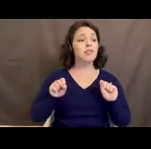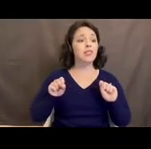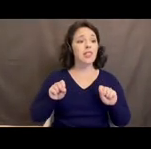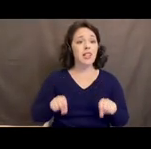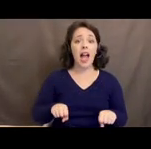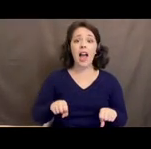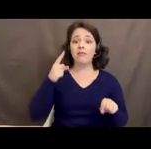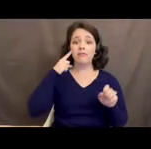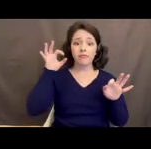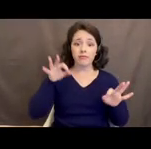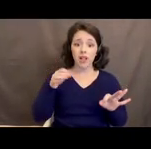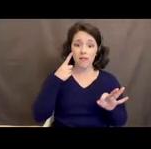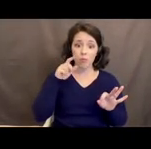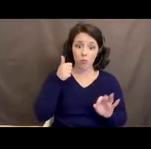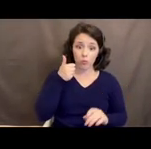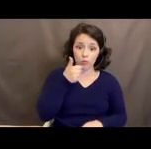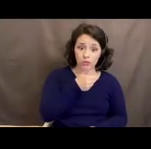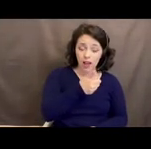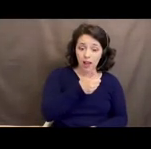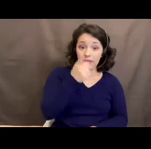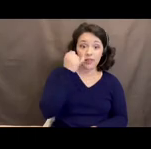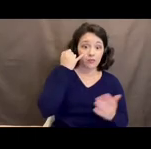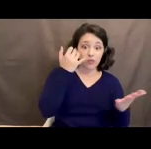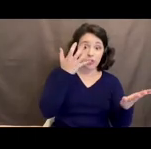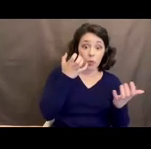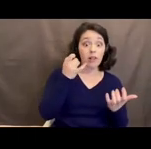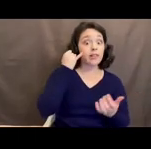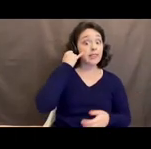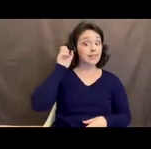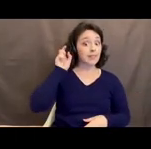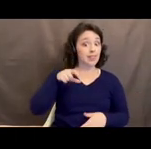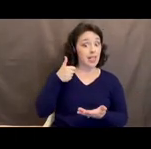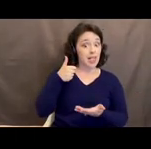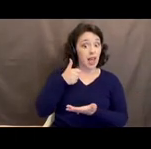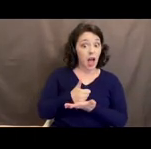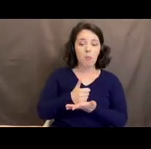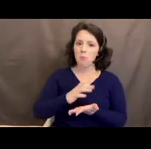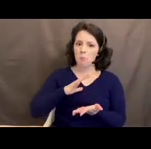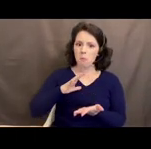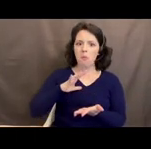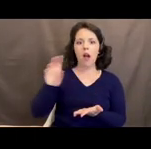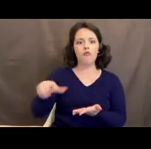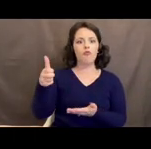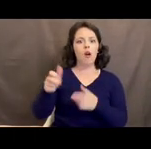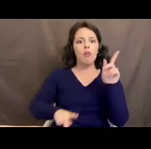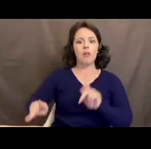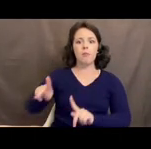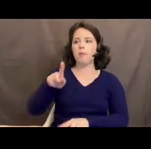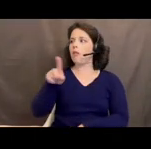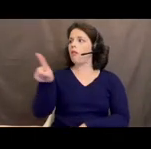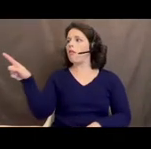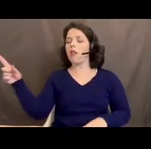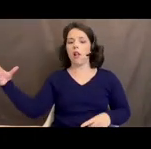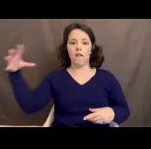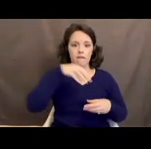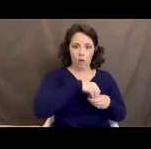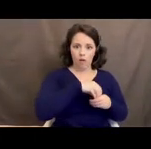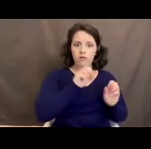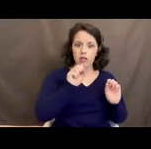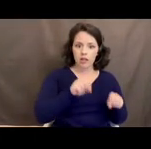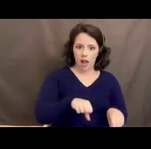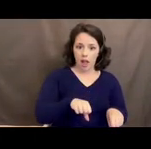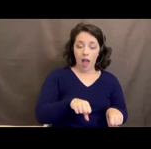the support of others to help you as you are making these choices. And the ability to make choices is often referred to